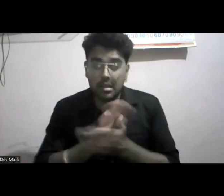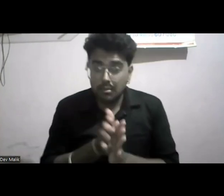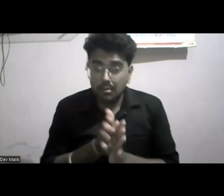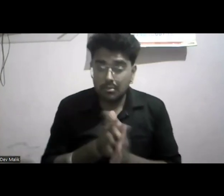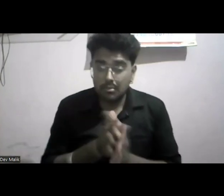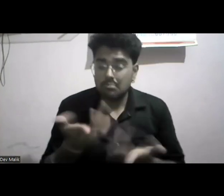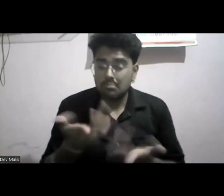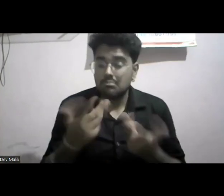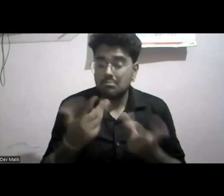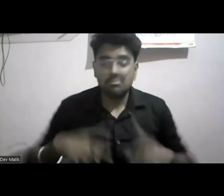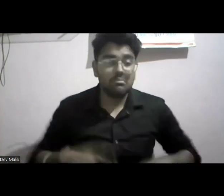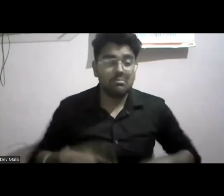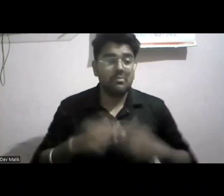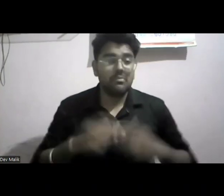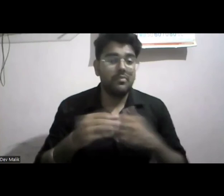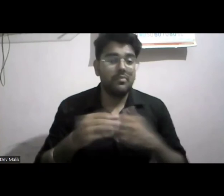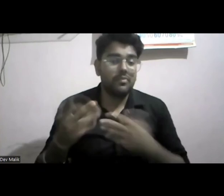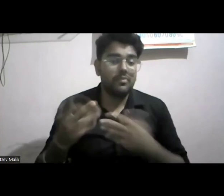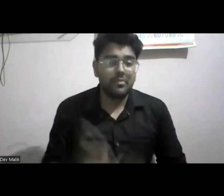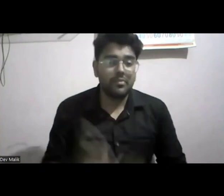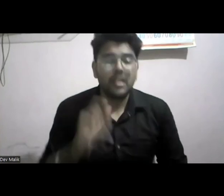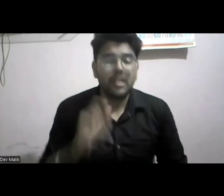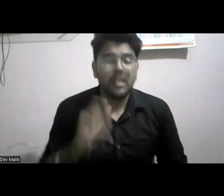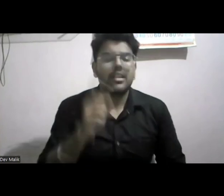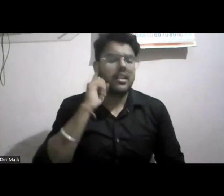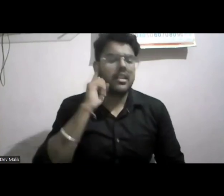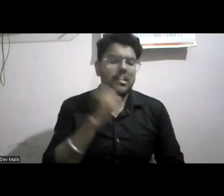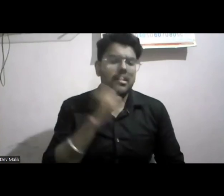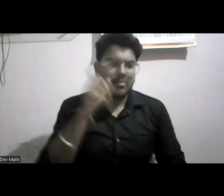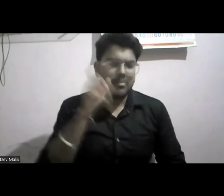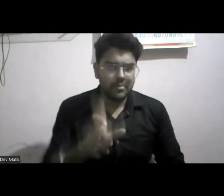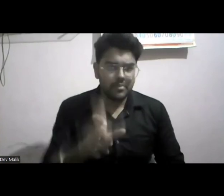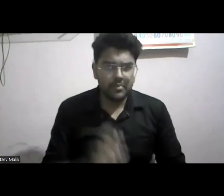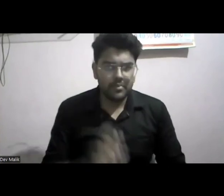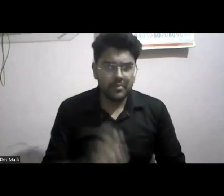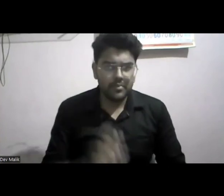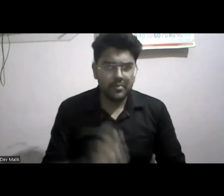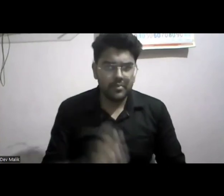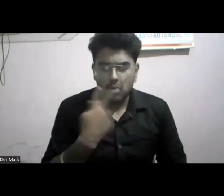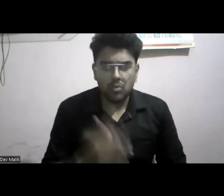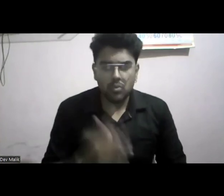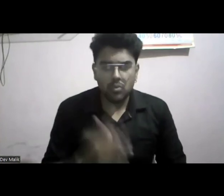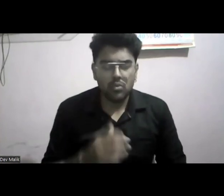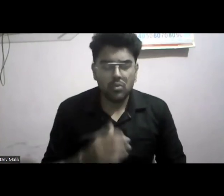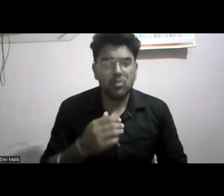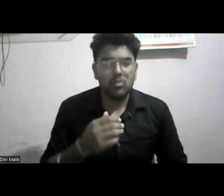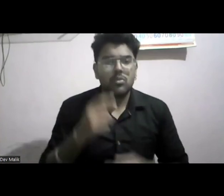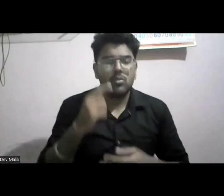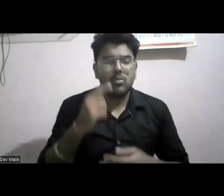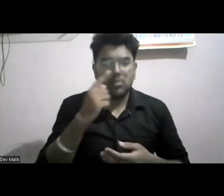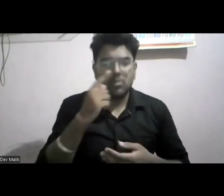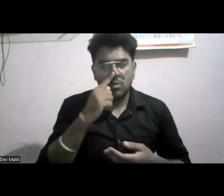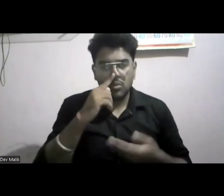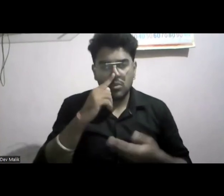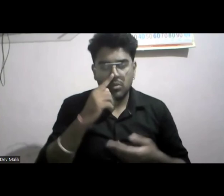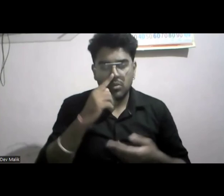in which I have seen a deaf person whose daughter want to marry